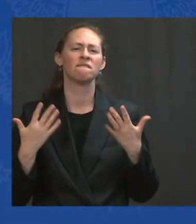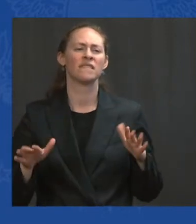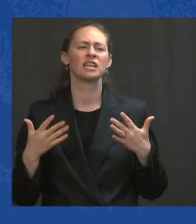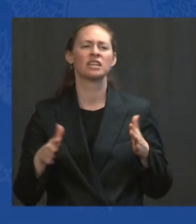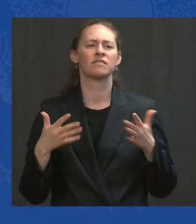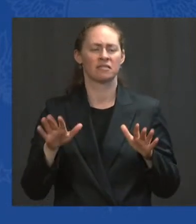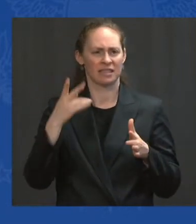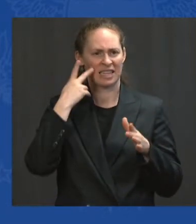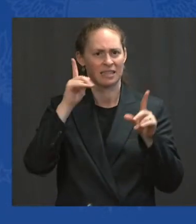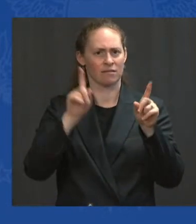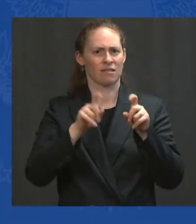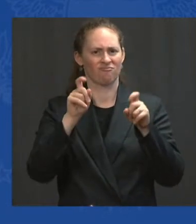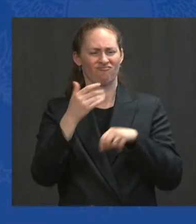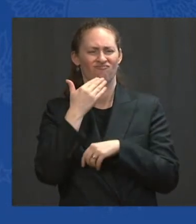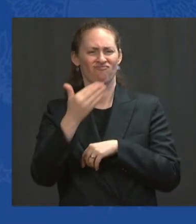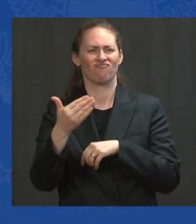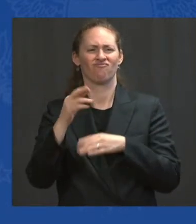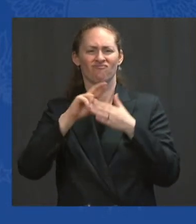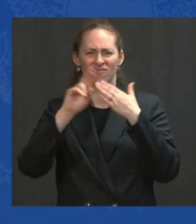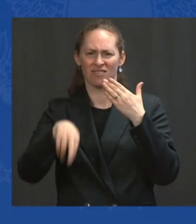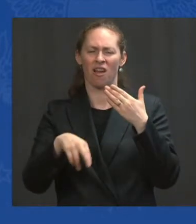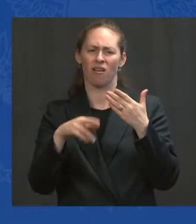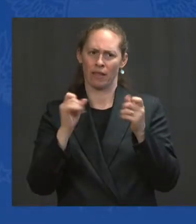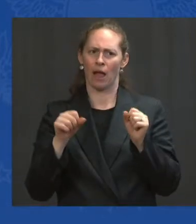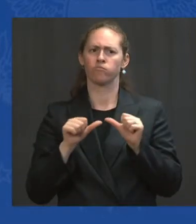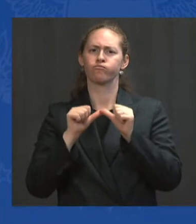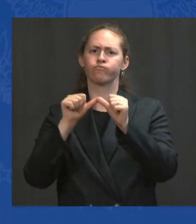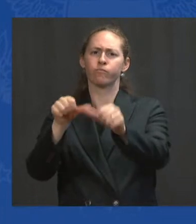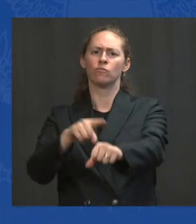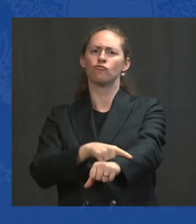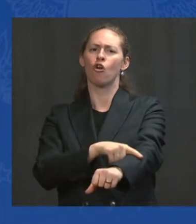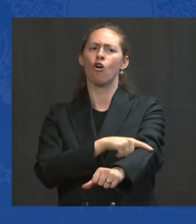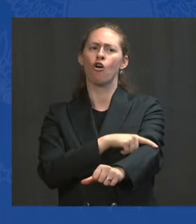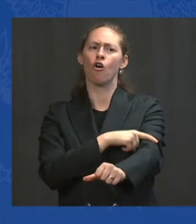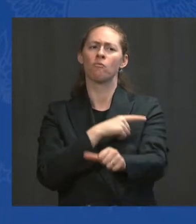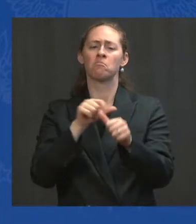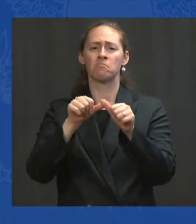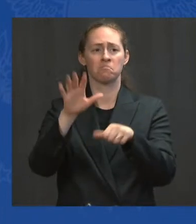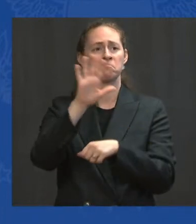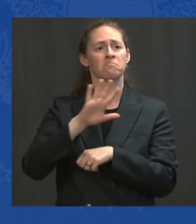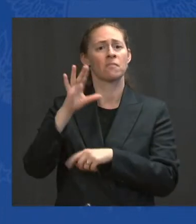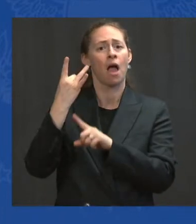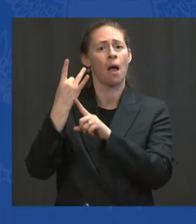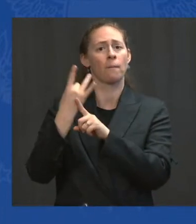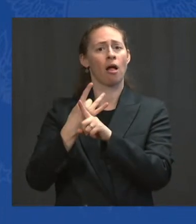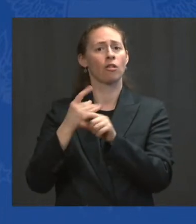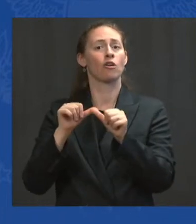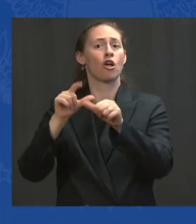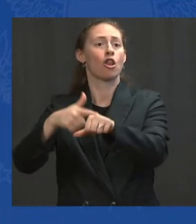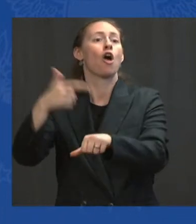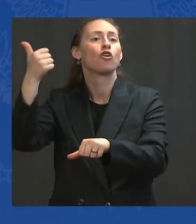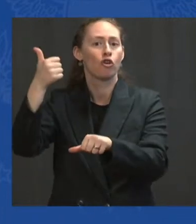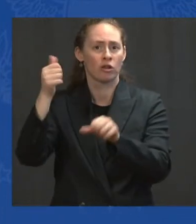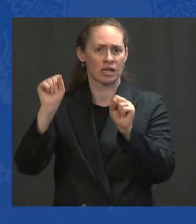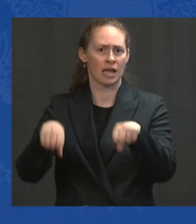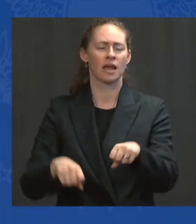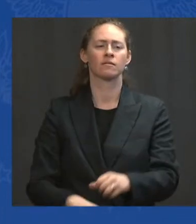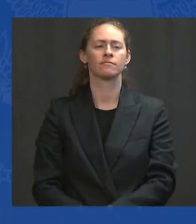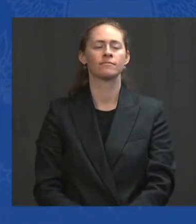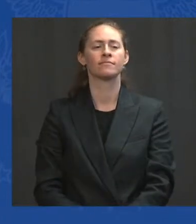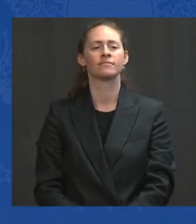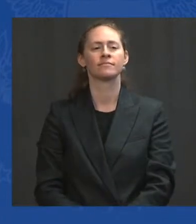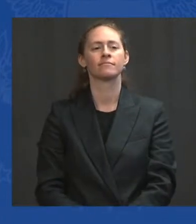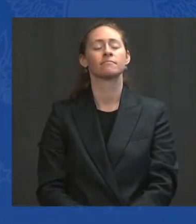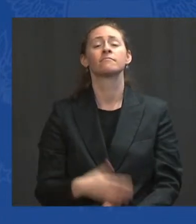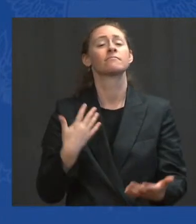good durability of that protection out to 8 months. So what's the bottom line of all of this? We've heard about the